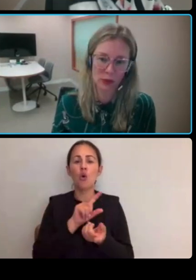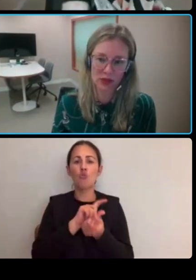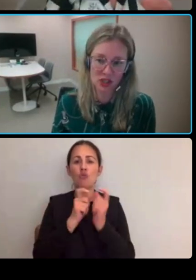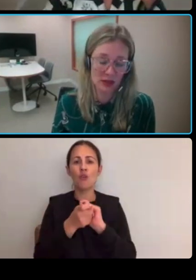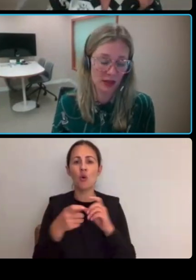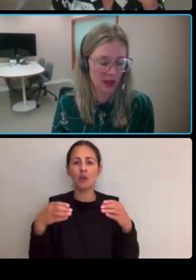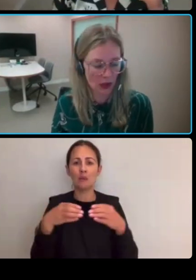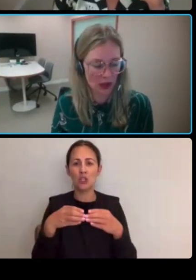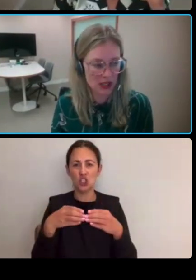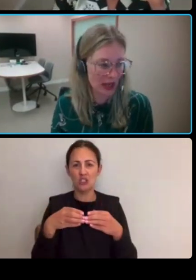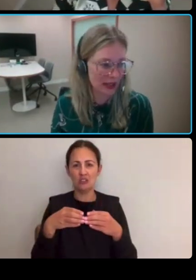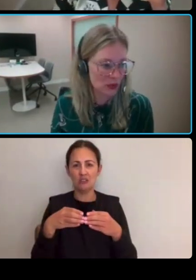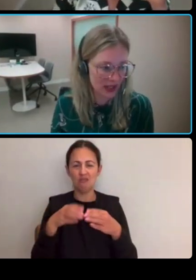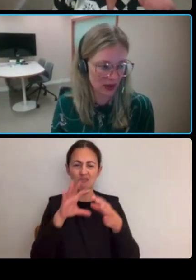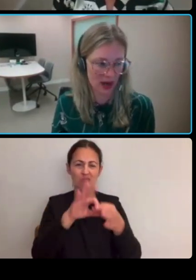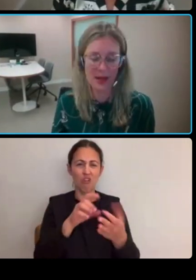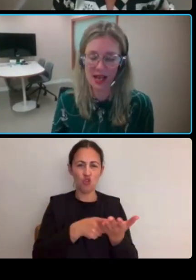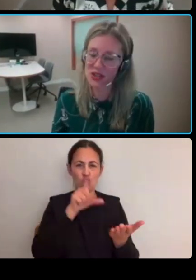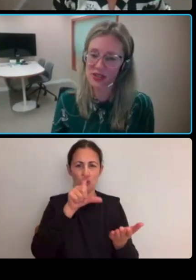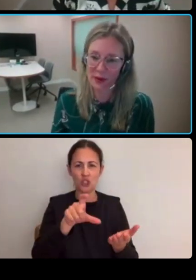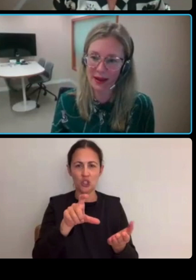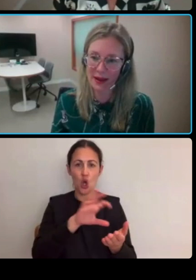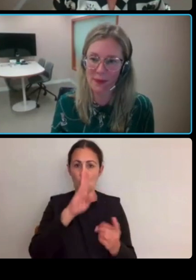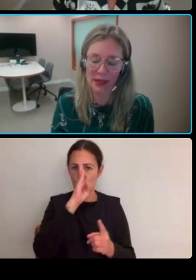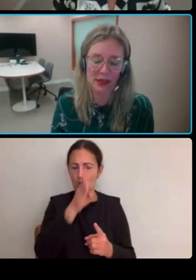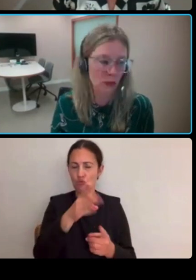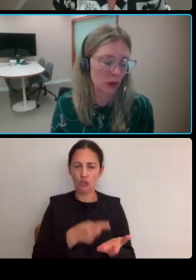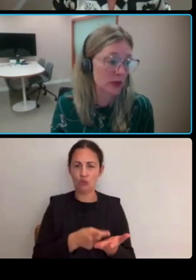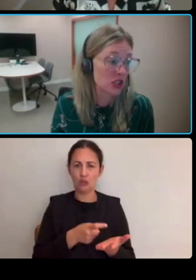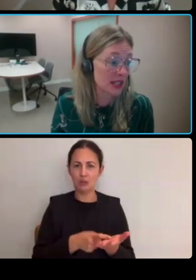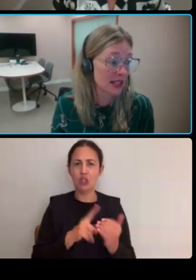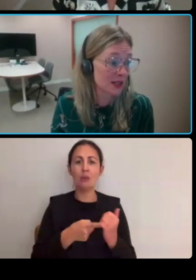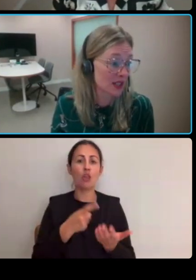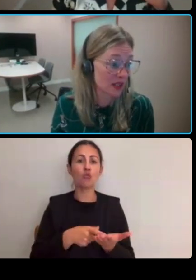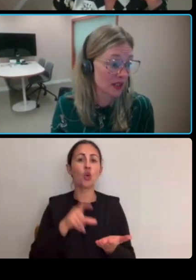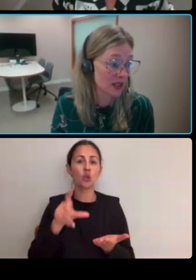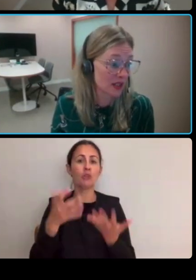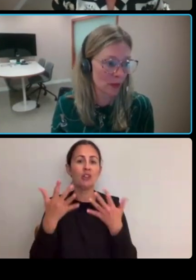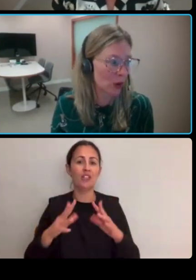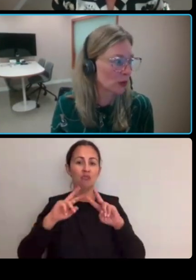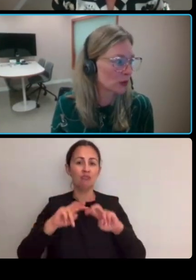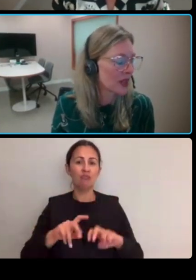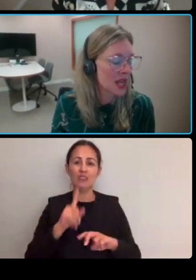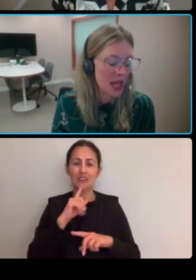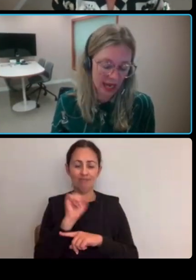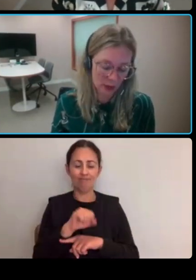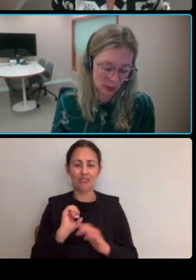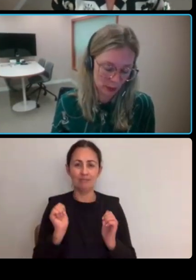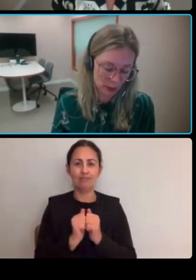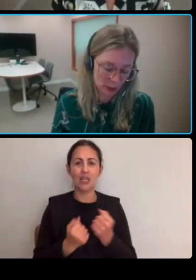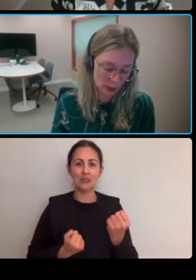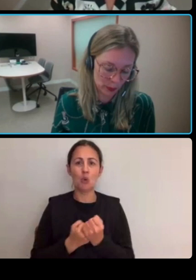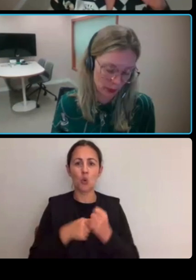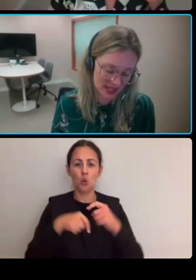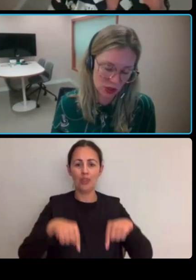by the Royal Commission. There weren't any direct recommendations around that, but the Royal Commission did express support for the model. And